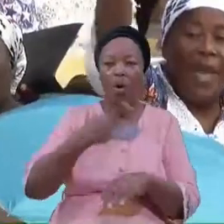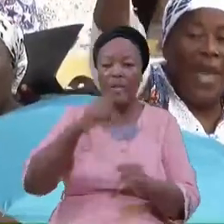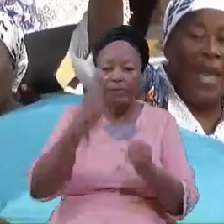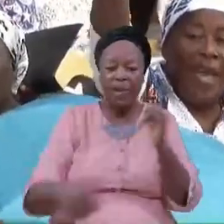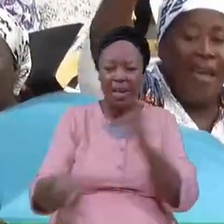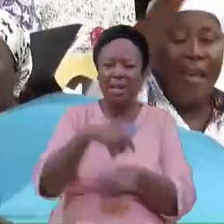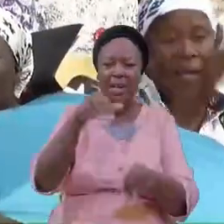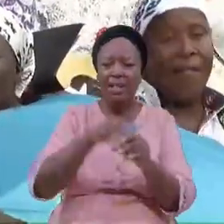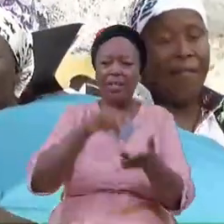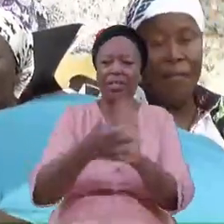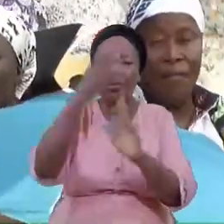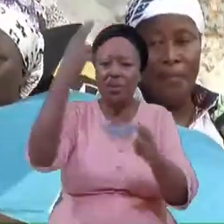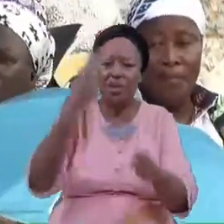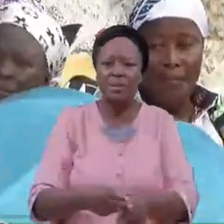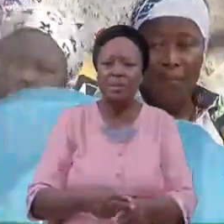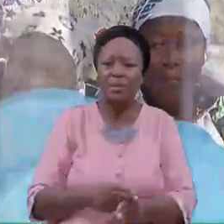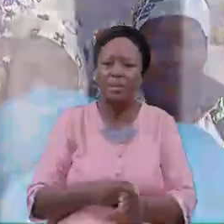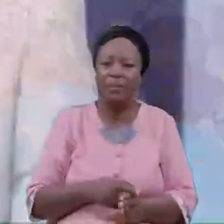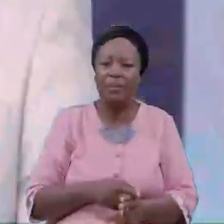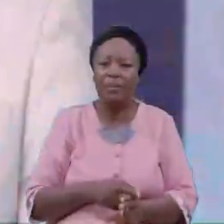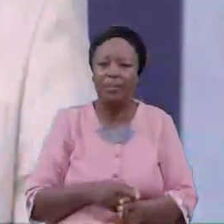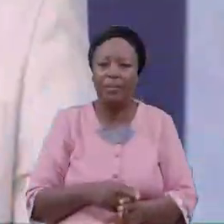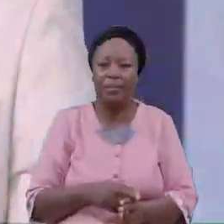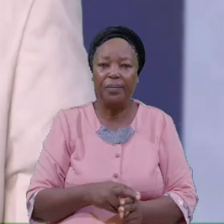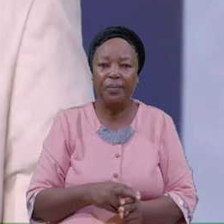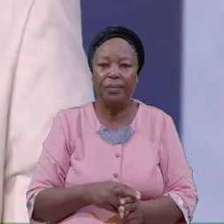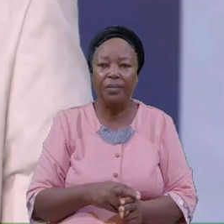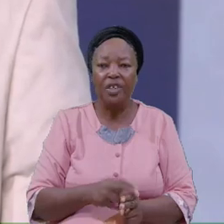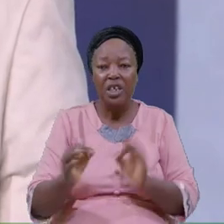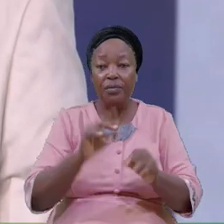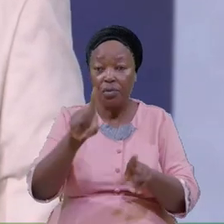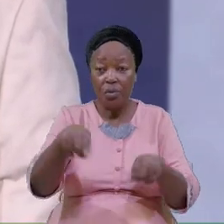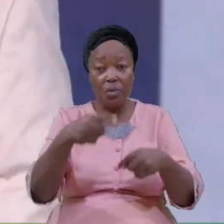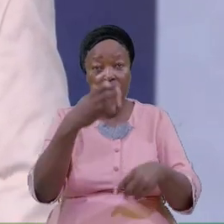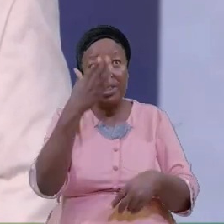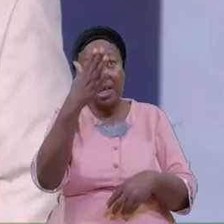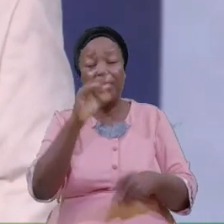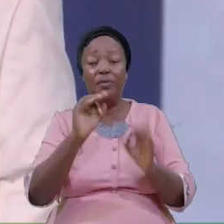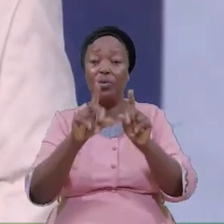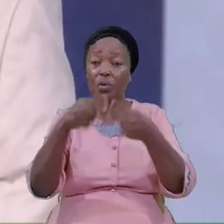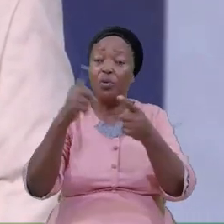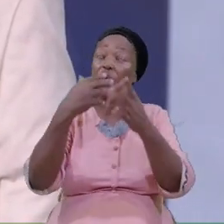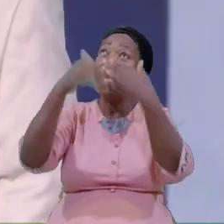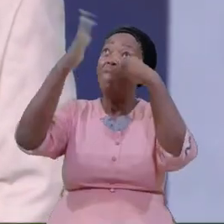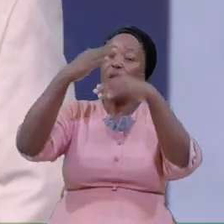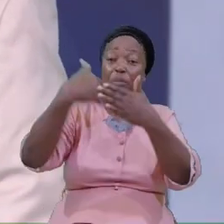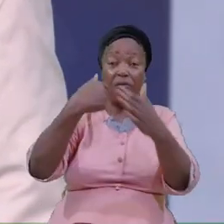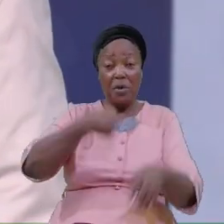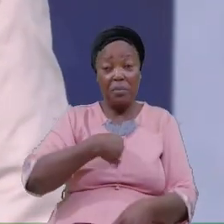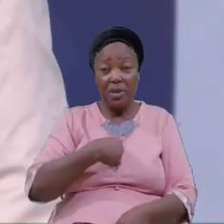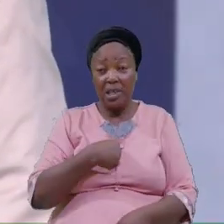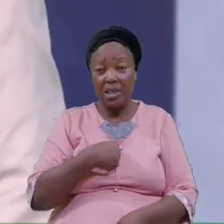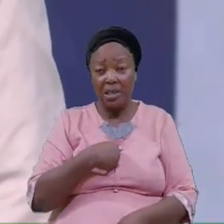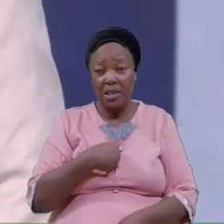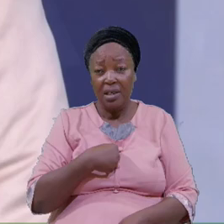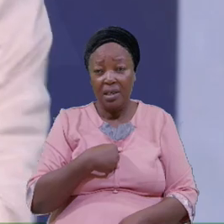votre cœur, car vous verrez Dieu au dernier jour. If you go there before I do, si vous me devancez en haut là-bas, waiting for